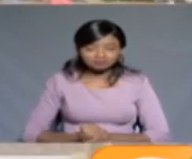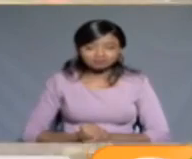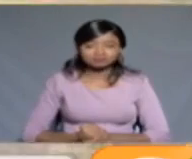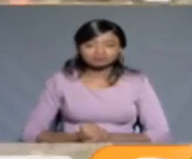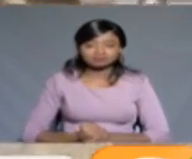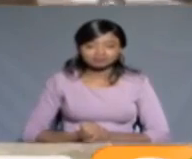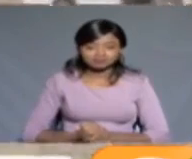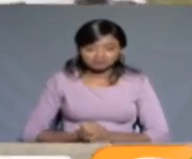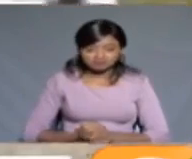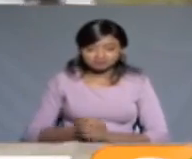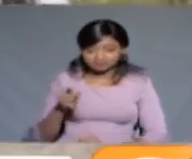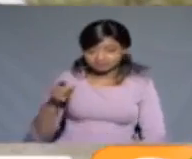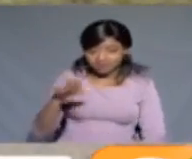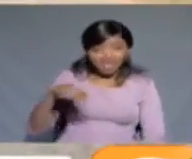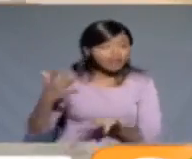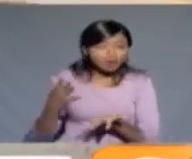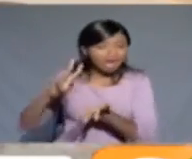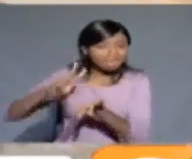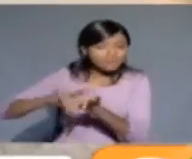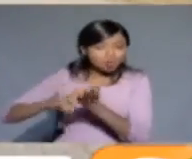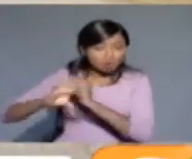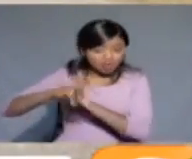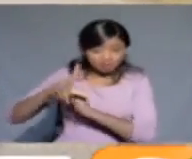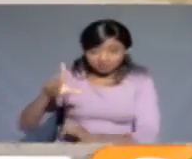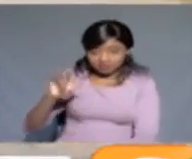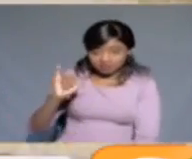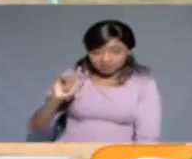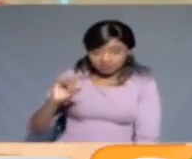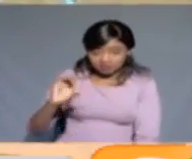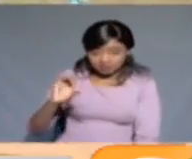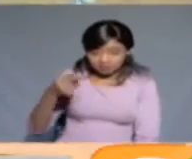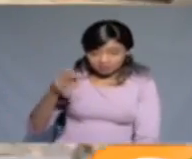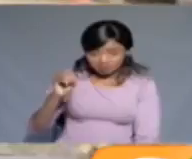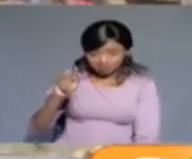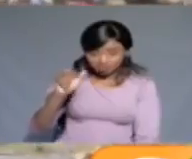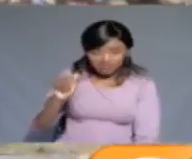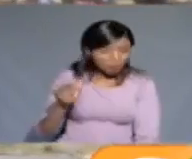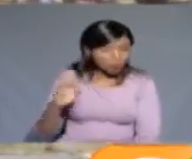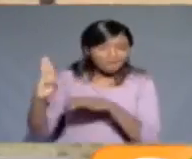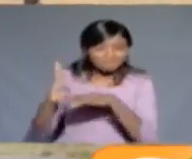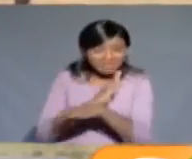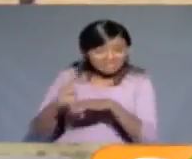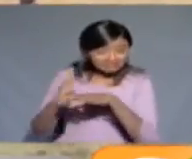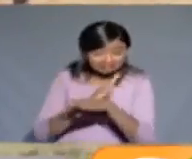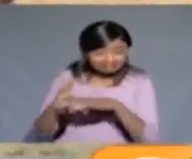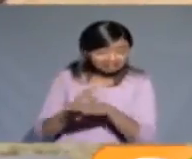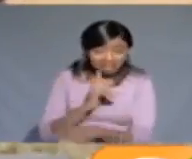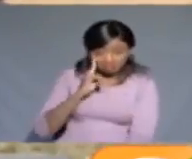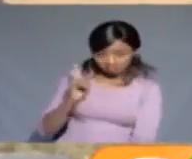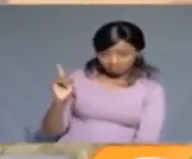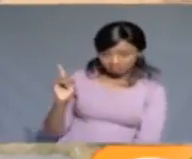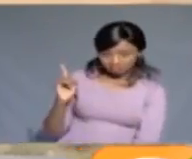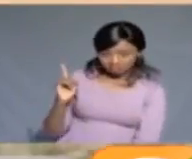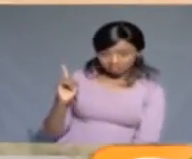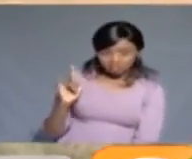Midday at Lichota airstrip in Migori County, another busy day at this transit point. These aircrafts, some of the 8 expected to land